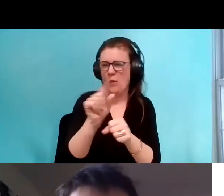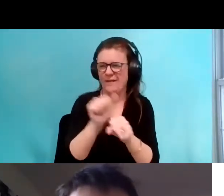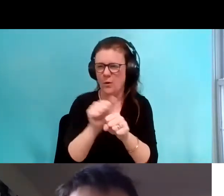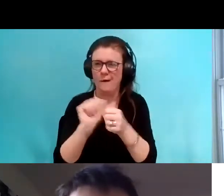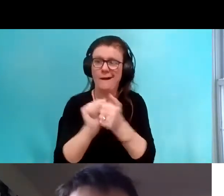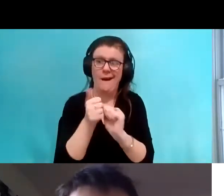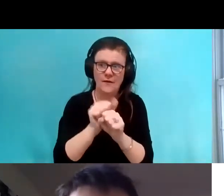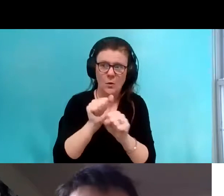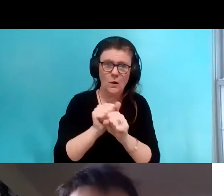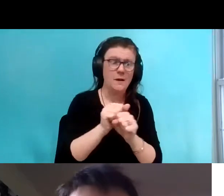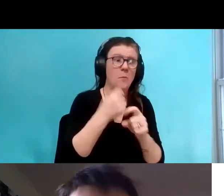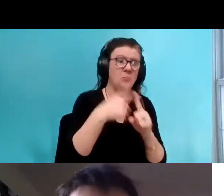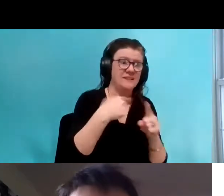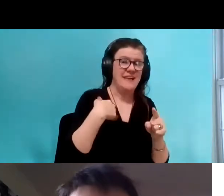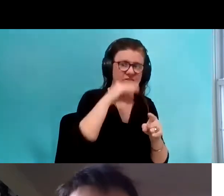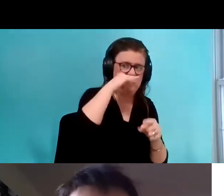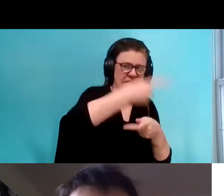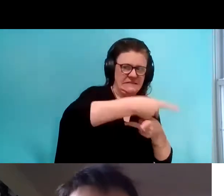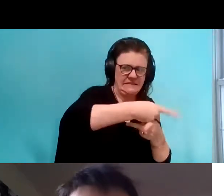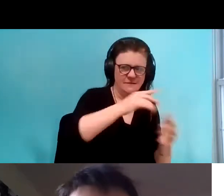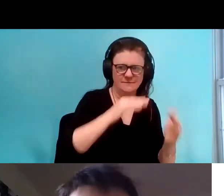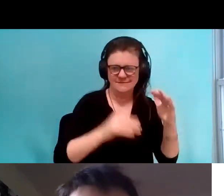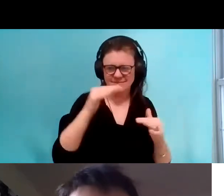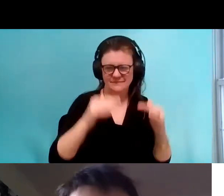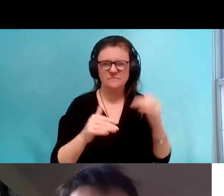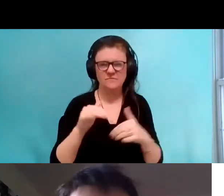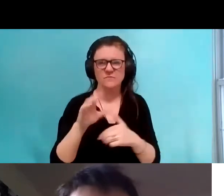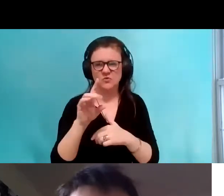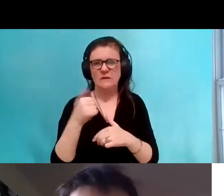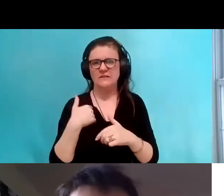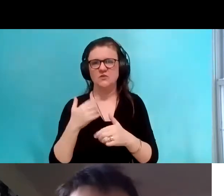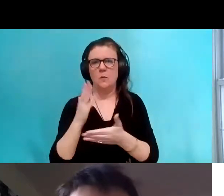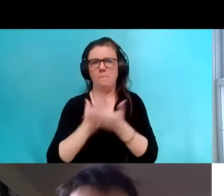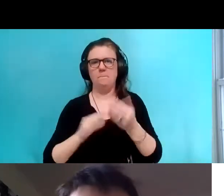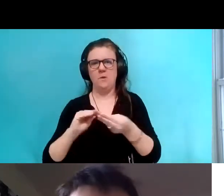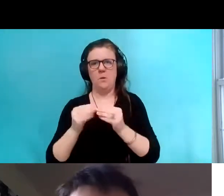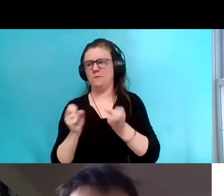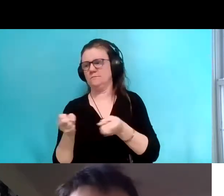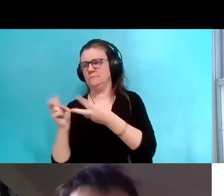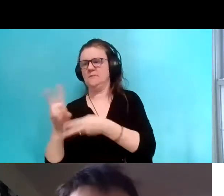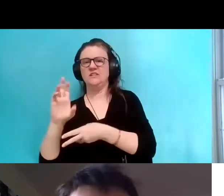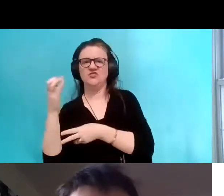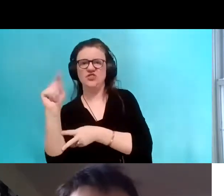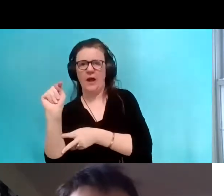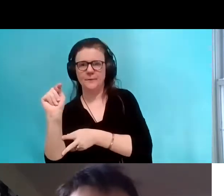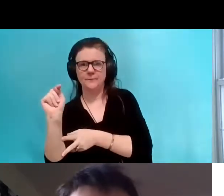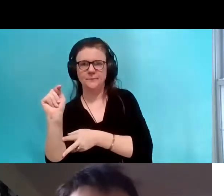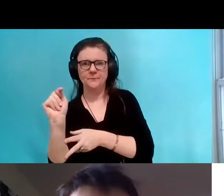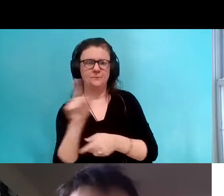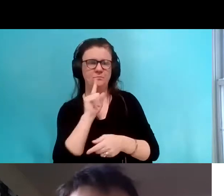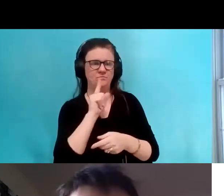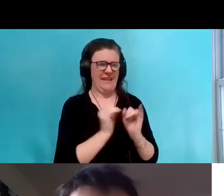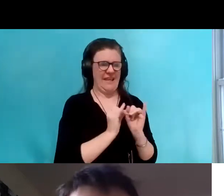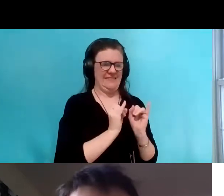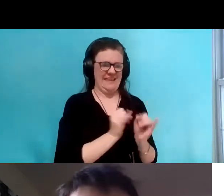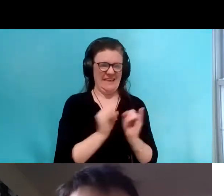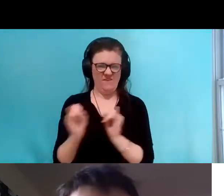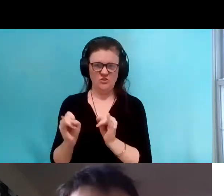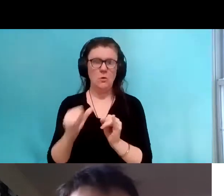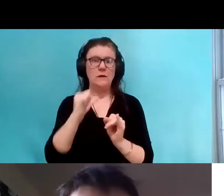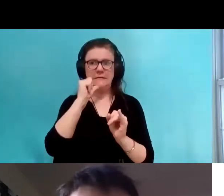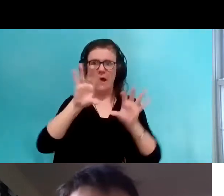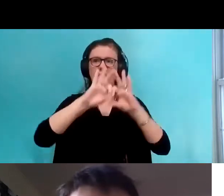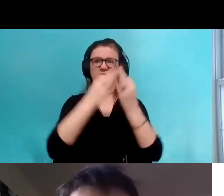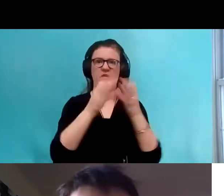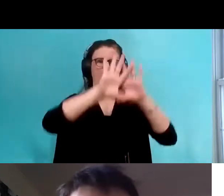with children and so on, that my colleague Jessa has shared in the chat. All of those basically looking at the individual rather than the